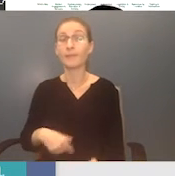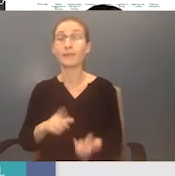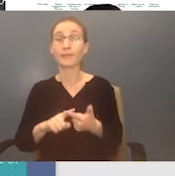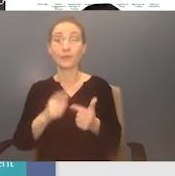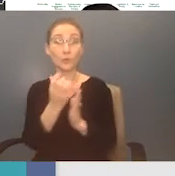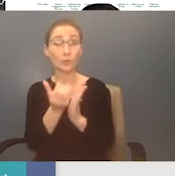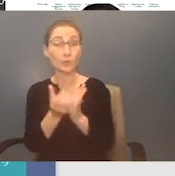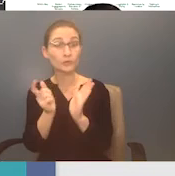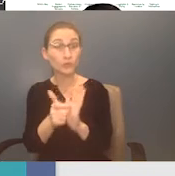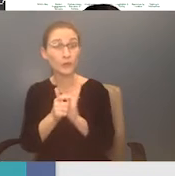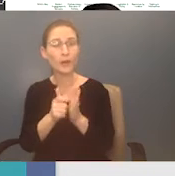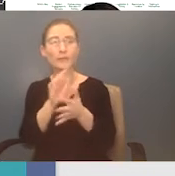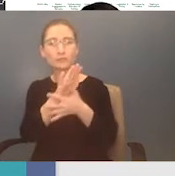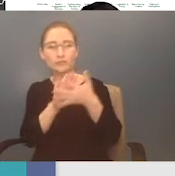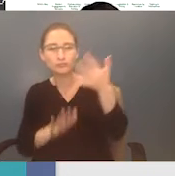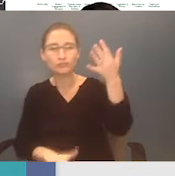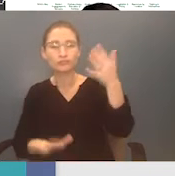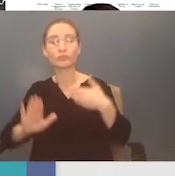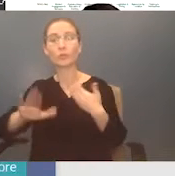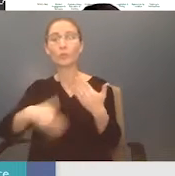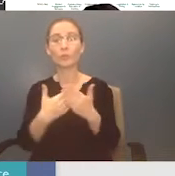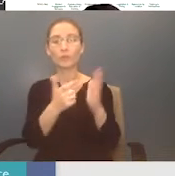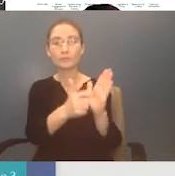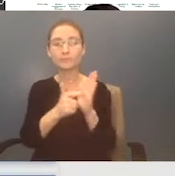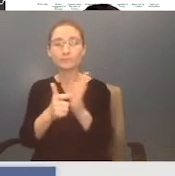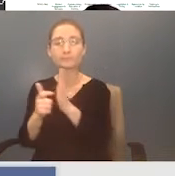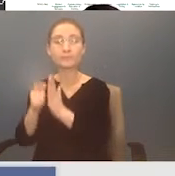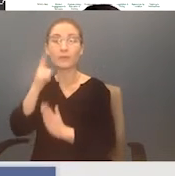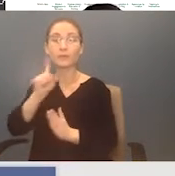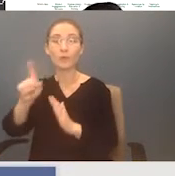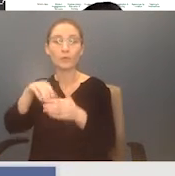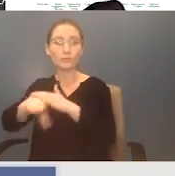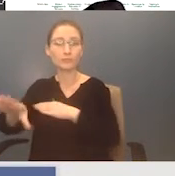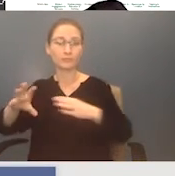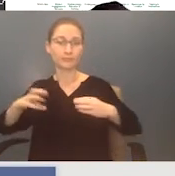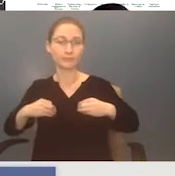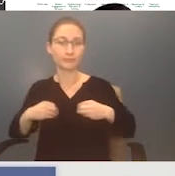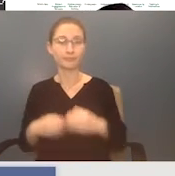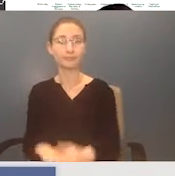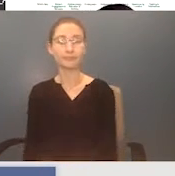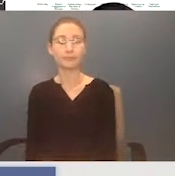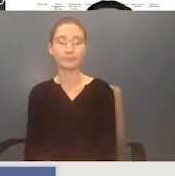eligible for each of these different types of post-secondary options.